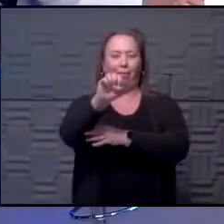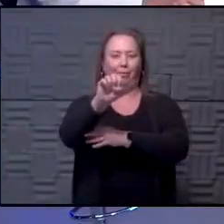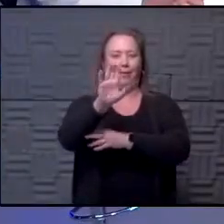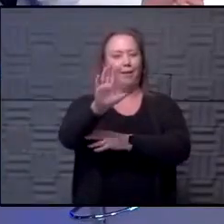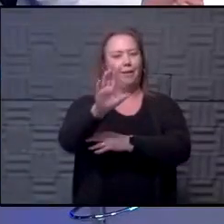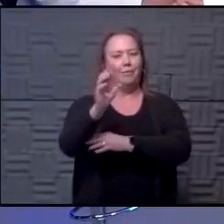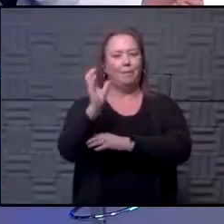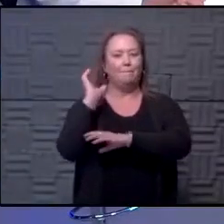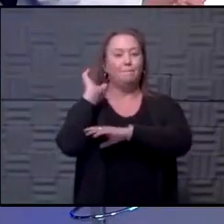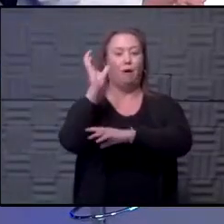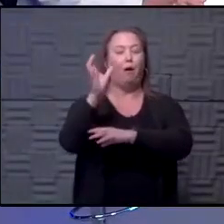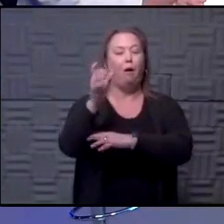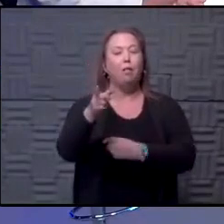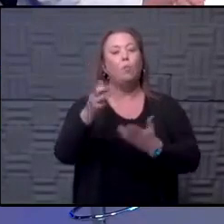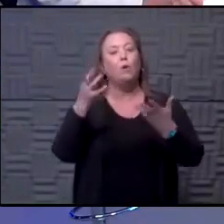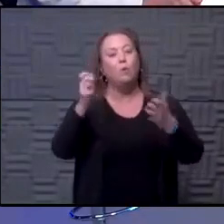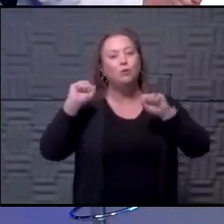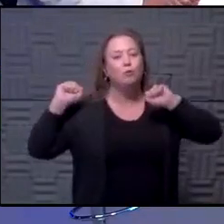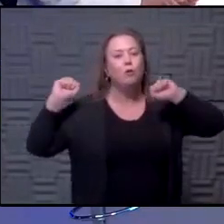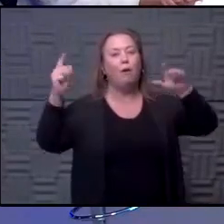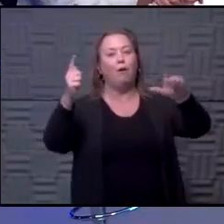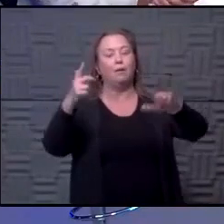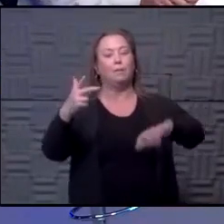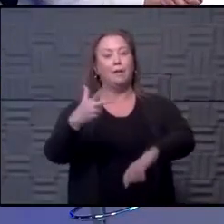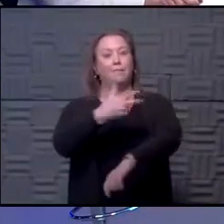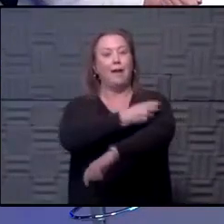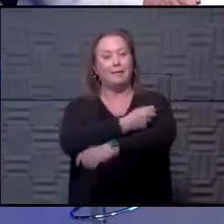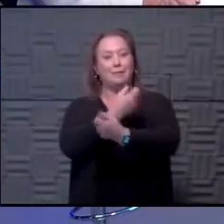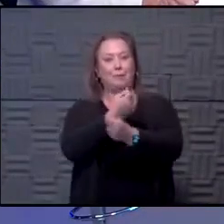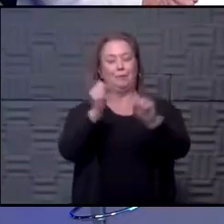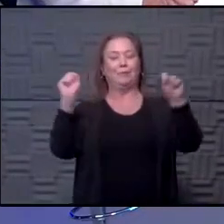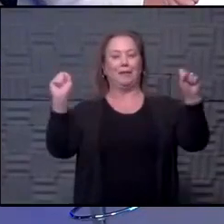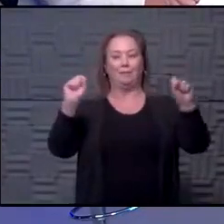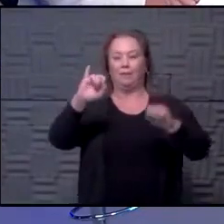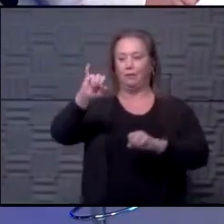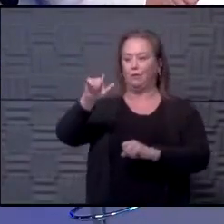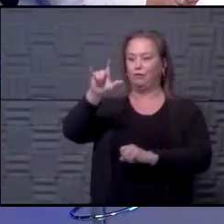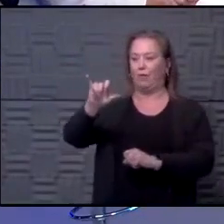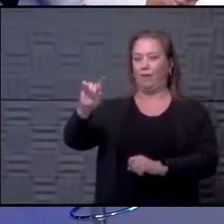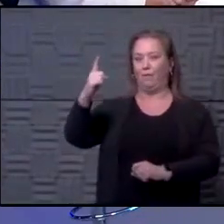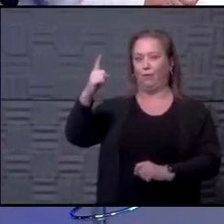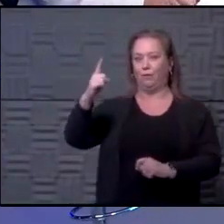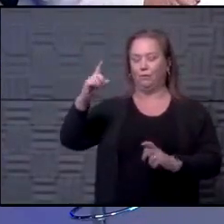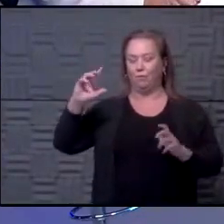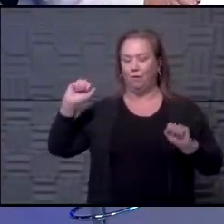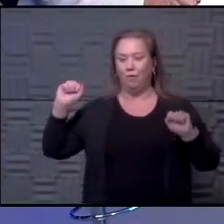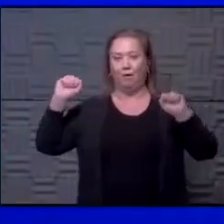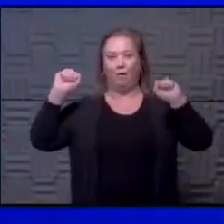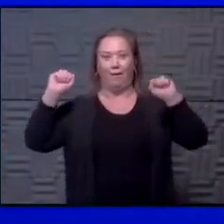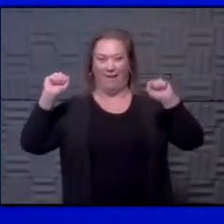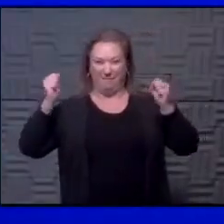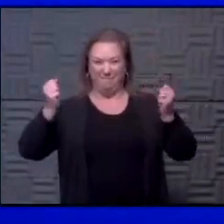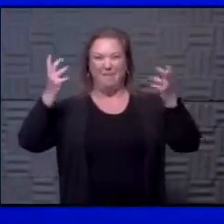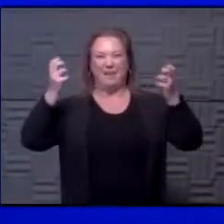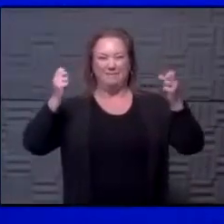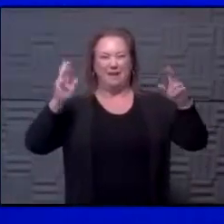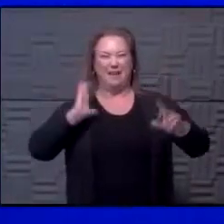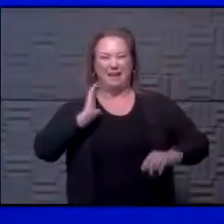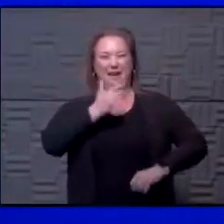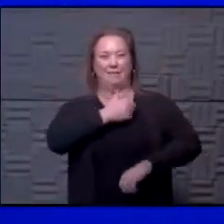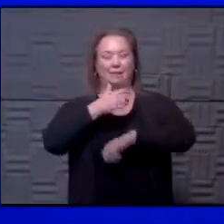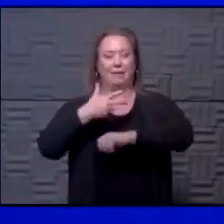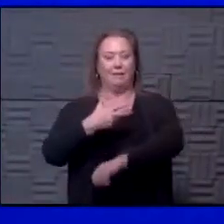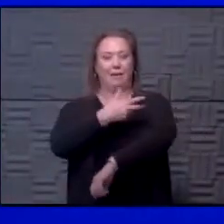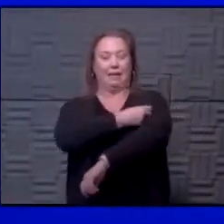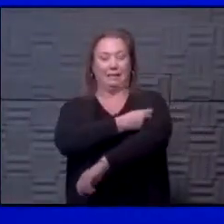Amanda, let's get everybody vaccinated. When it comes around about July 1, when we got a whole lot of folks vaccinated out in this